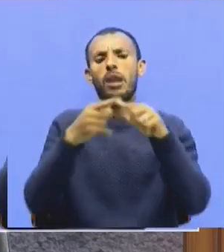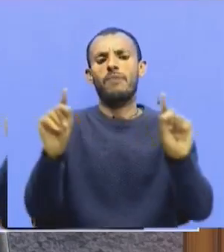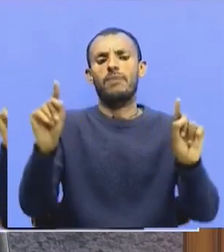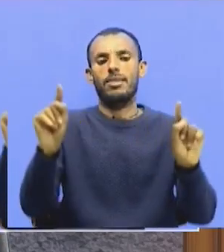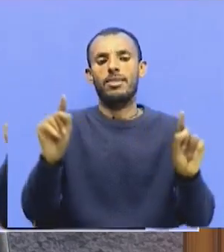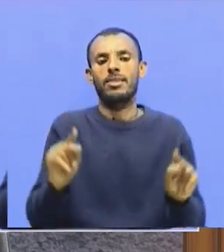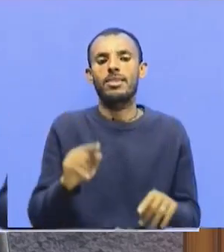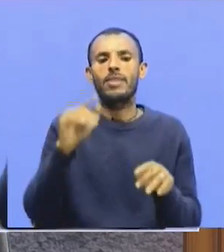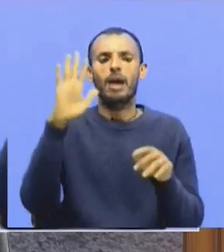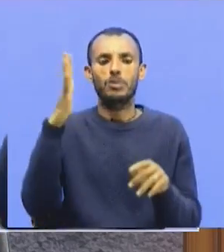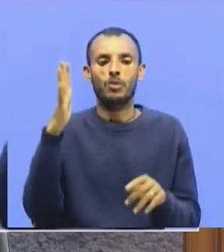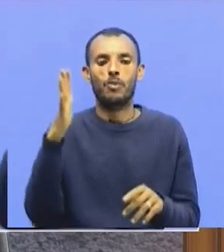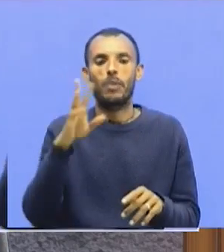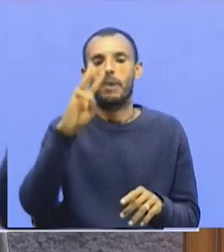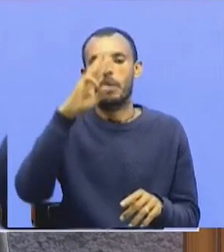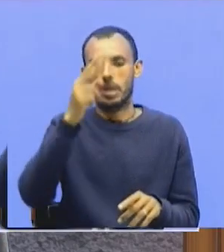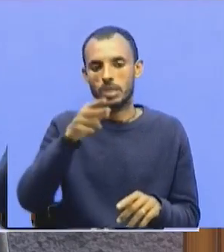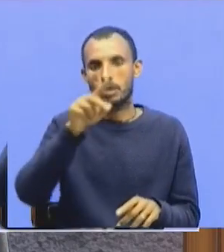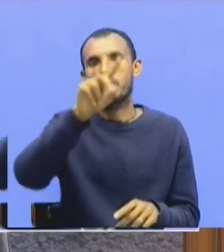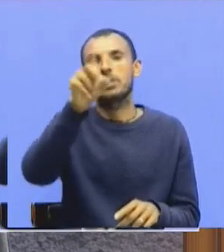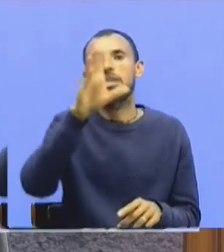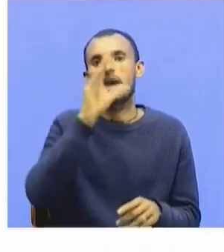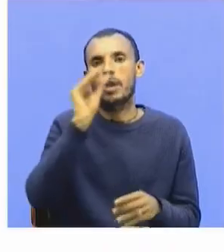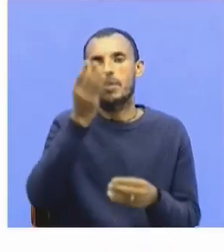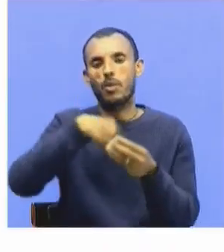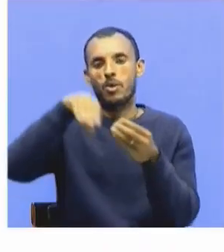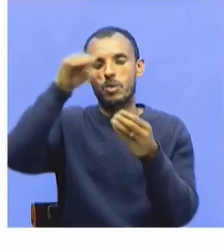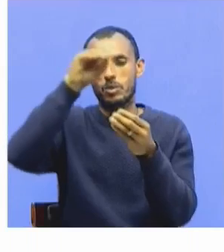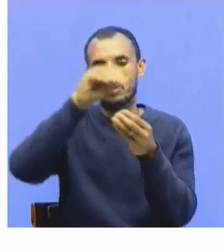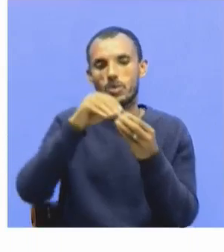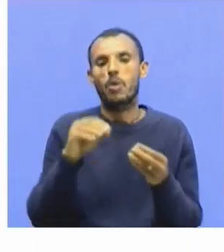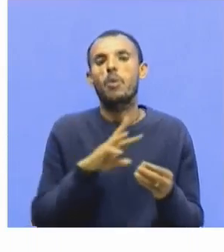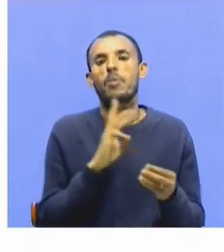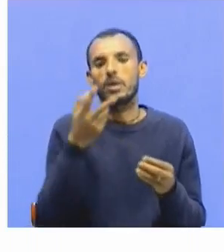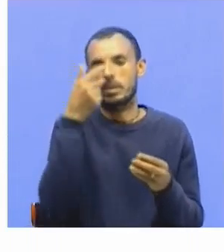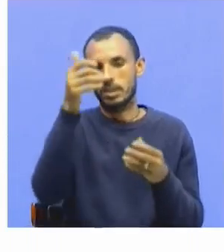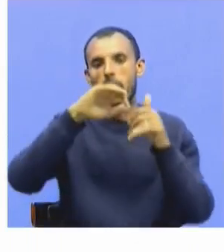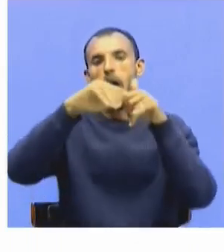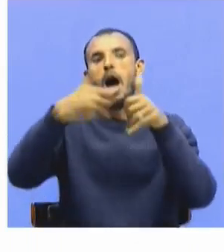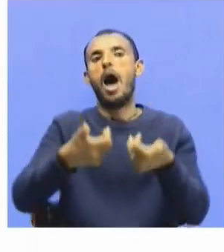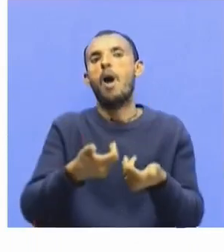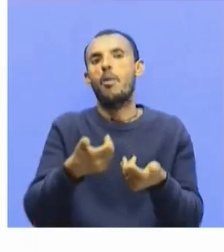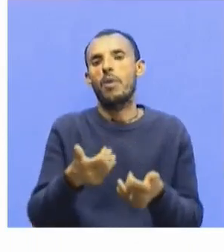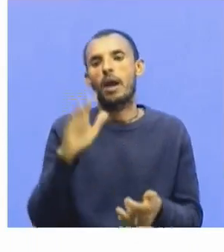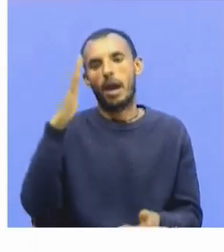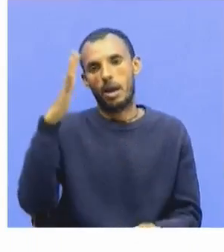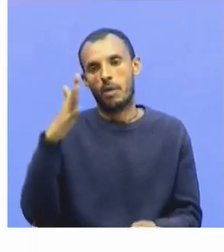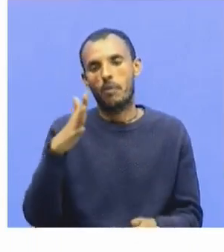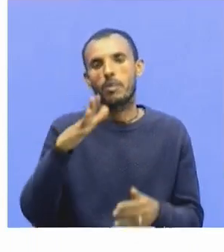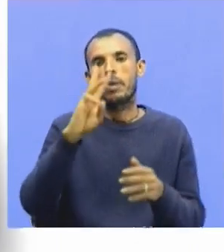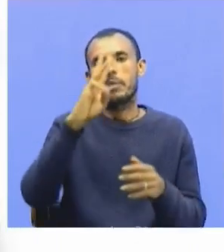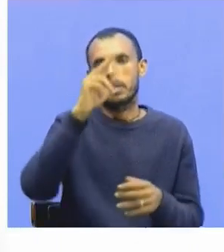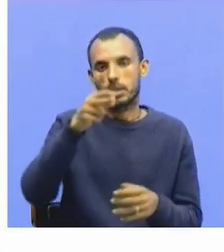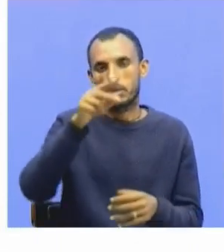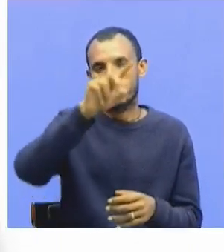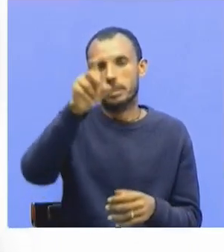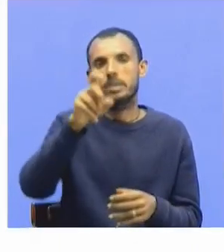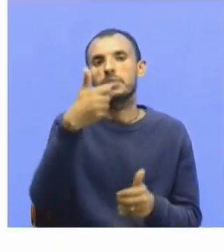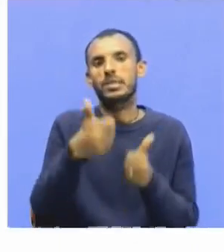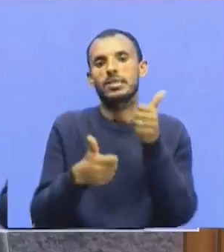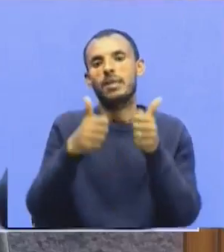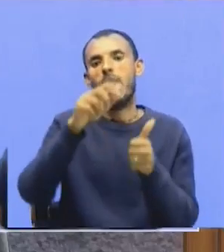different types of WH question. And also we can have how. It's also a kind of WH question, which is